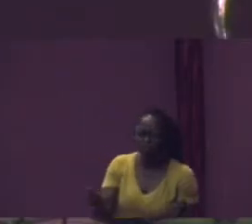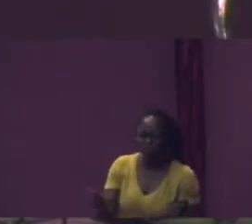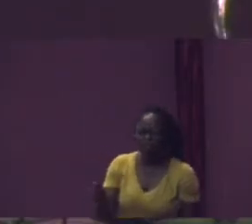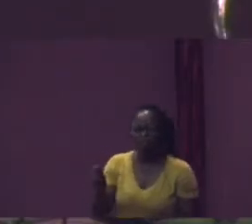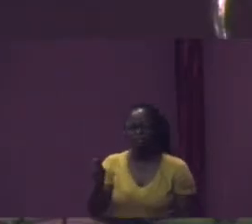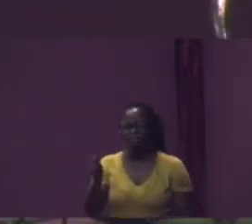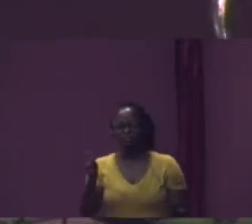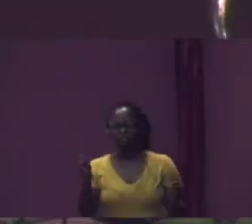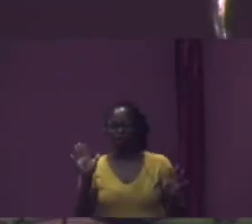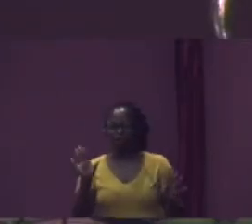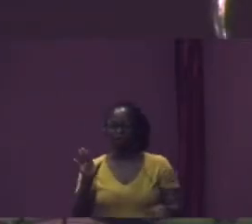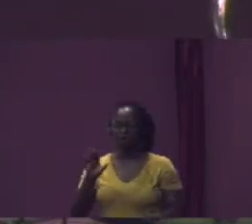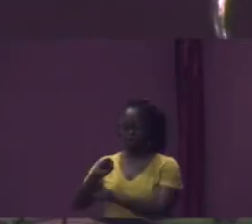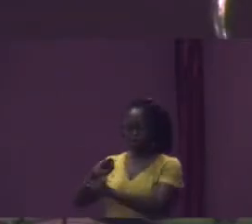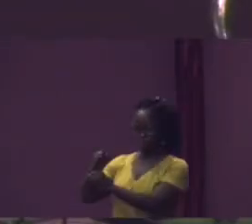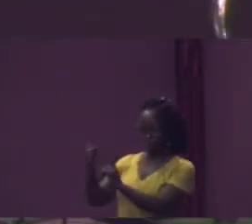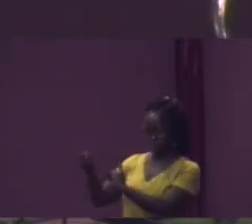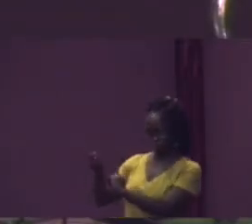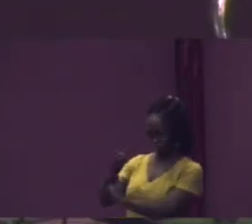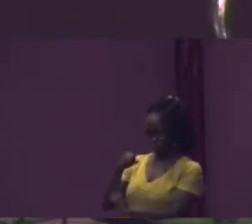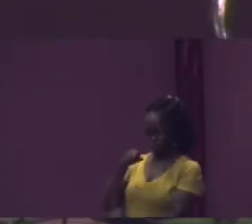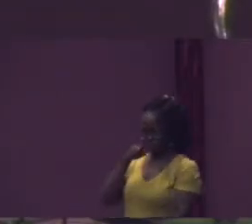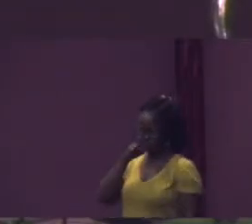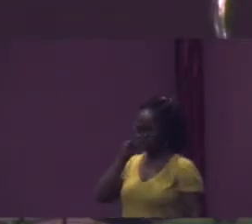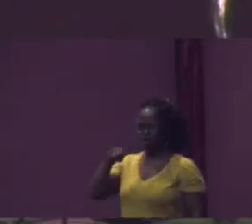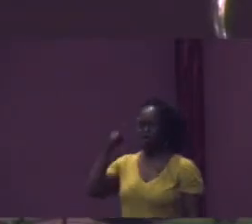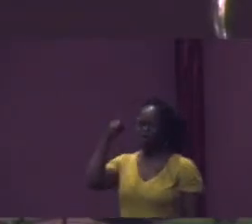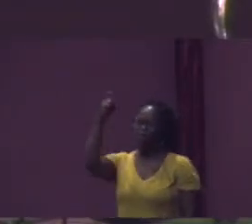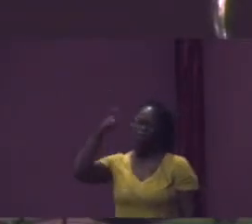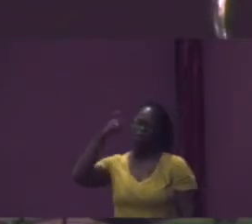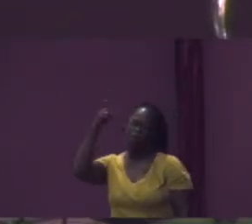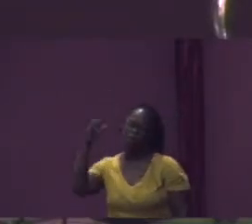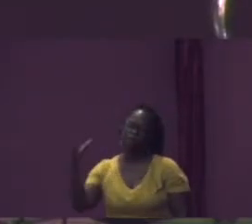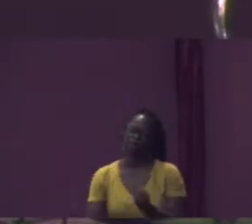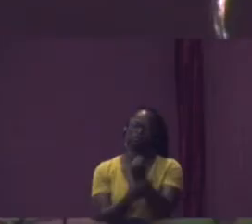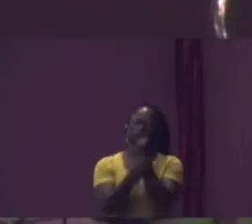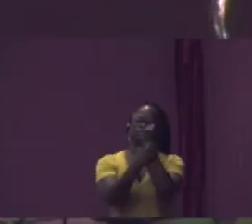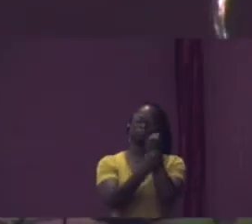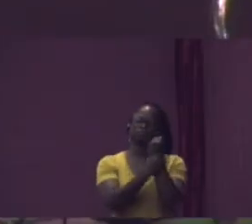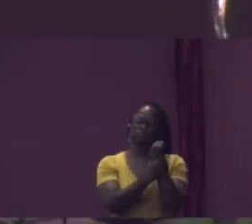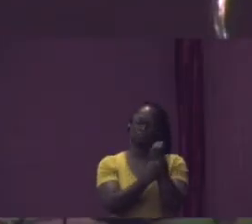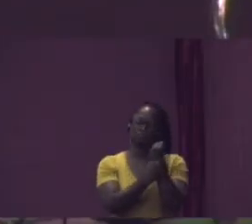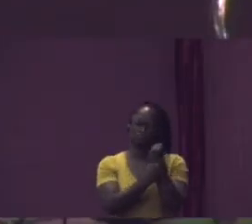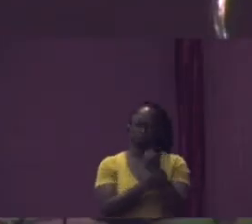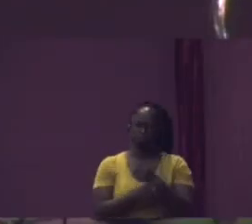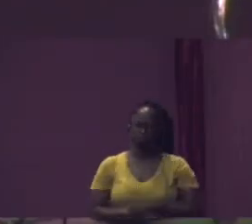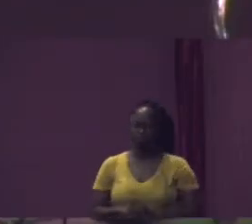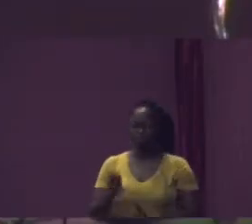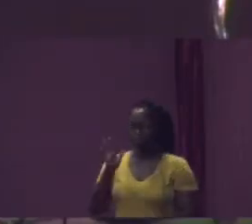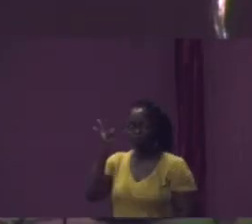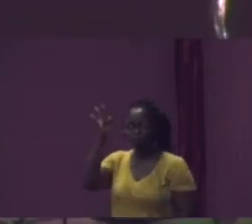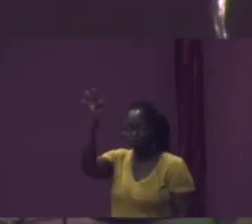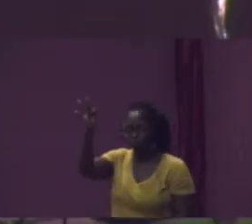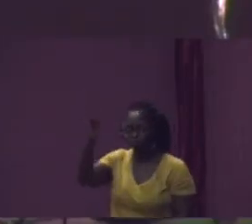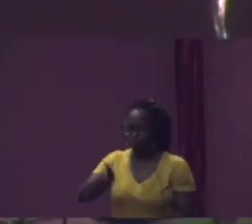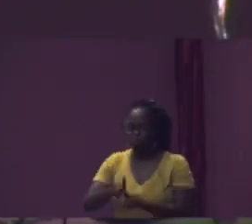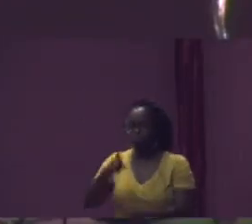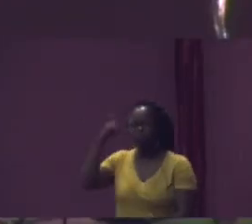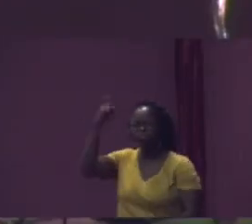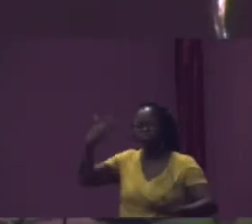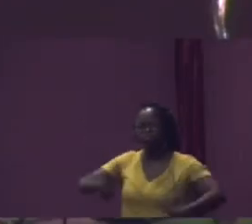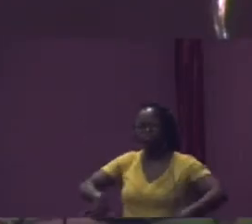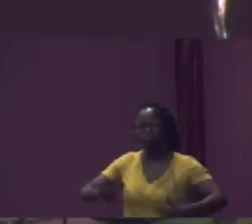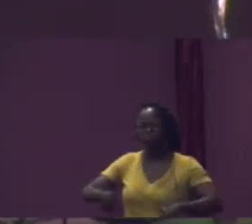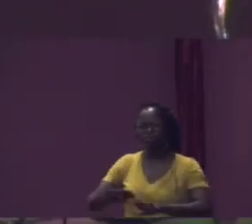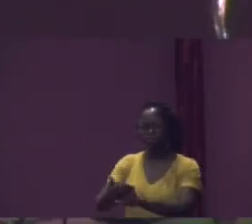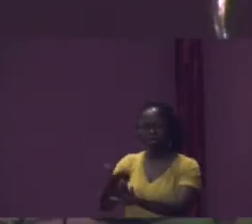increasingly preoccupied with the future and also safety." End quote. Childbirth before the 1960s in